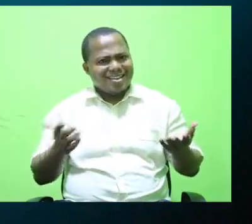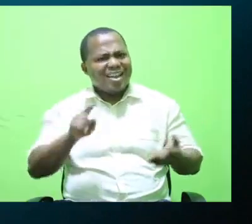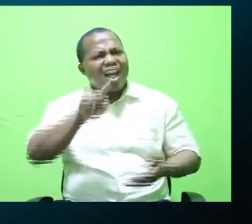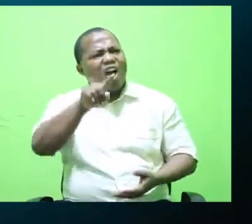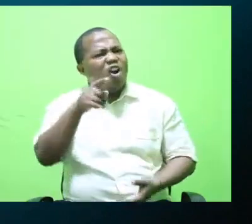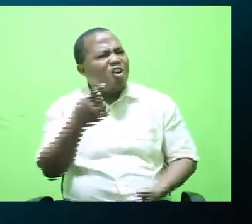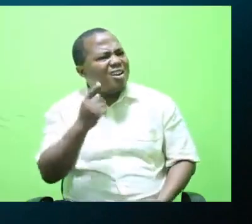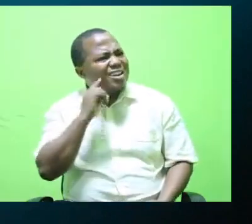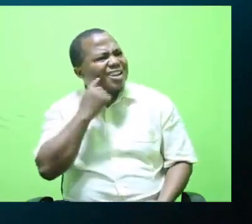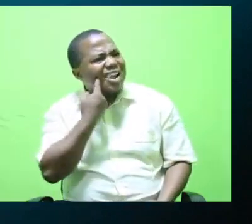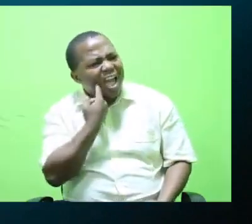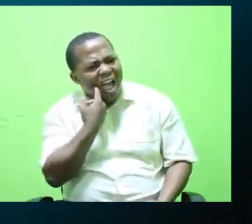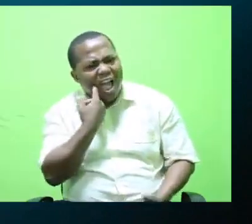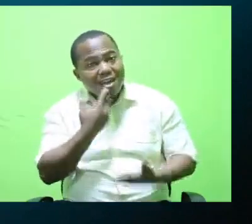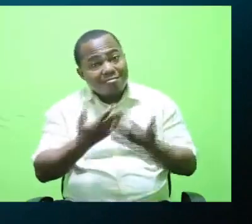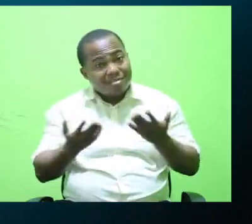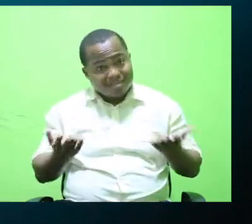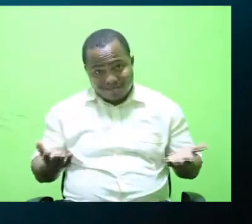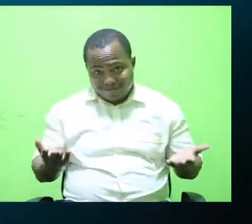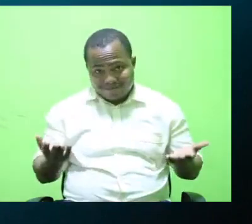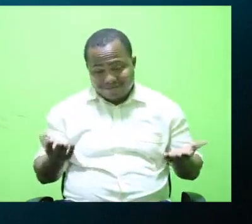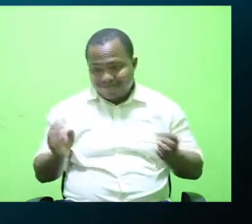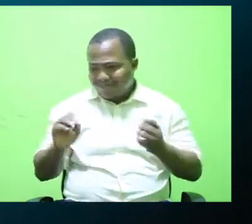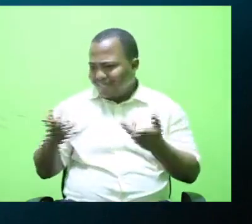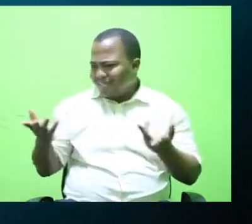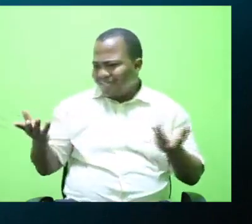Who can try, please?